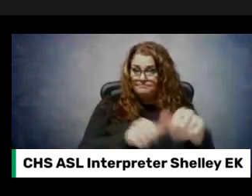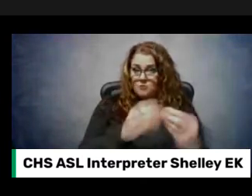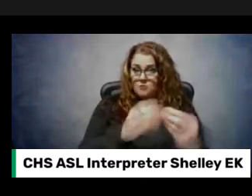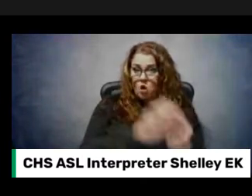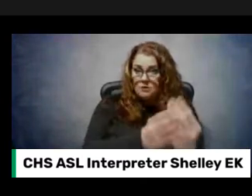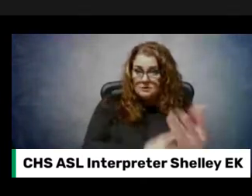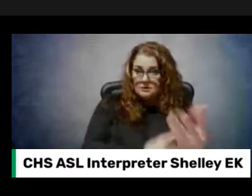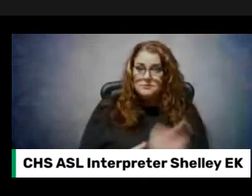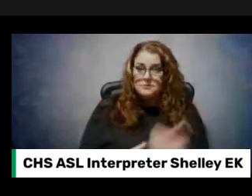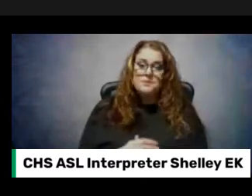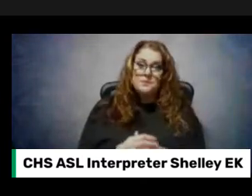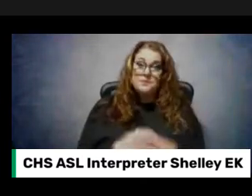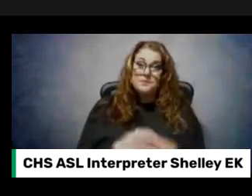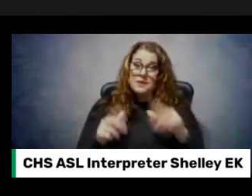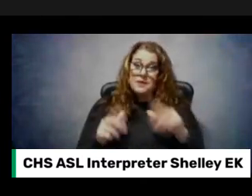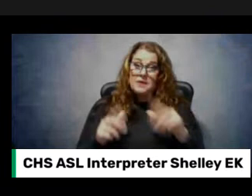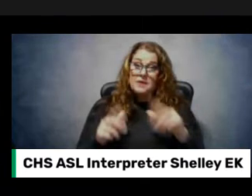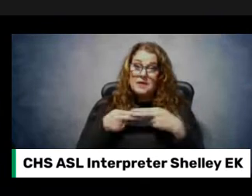This slide features